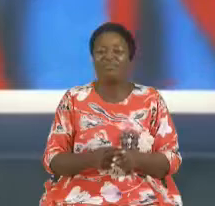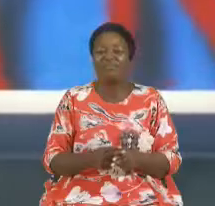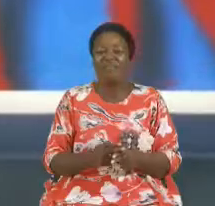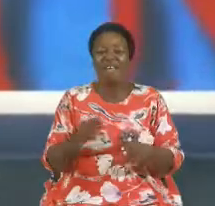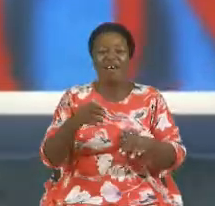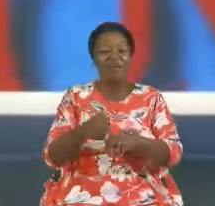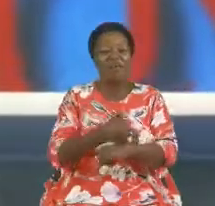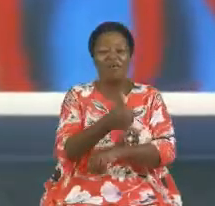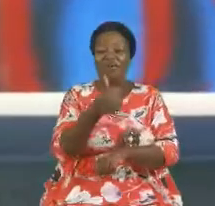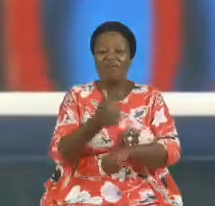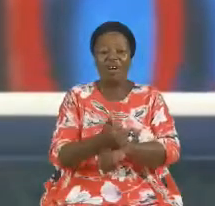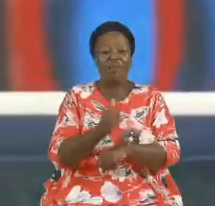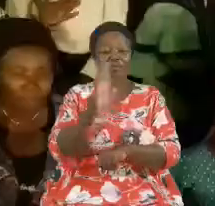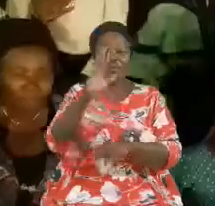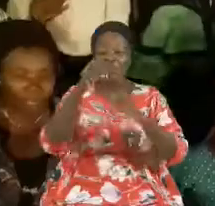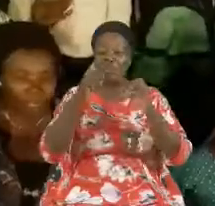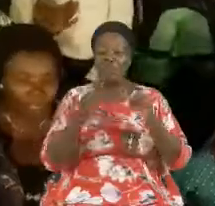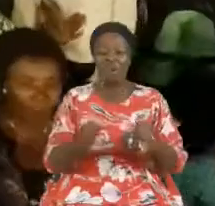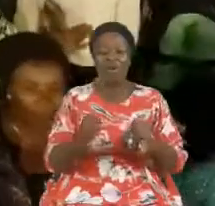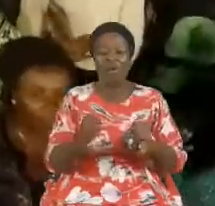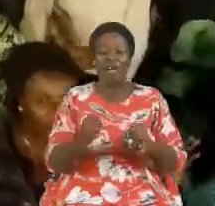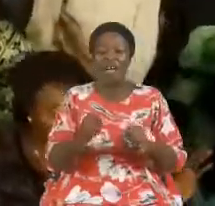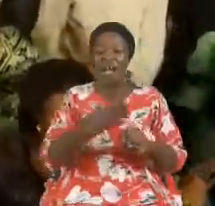in Jesus' name.